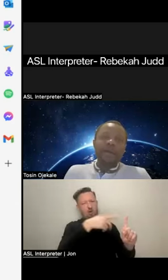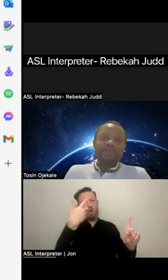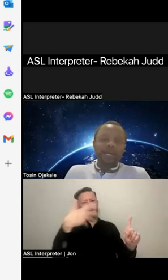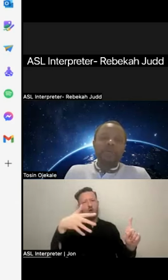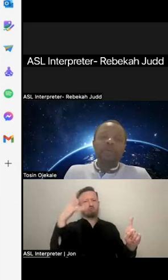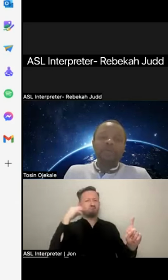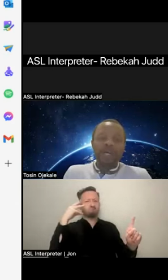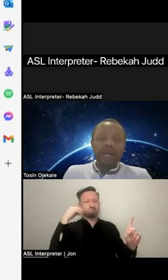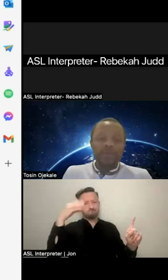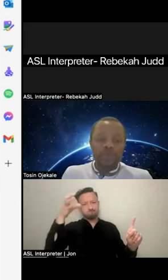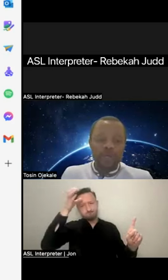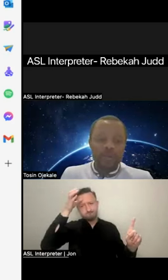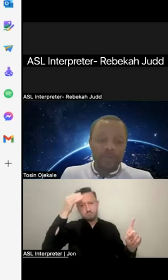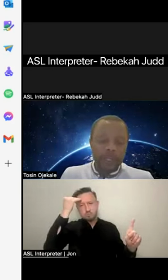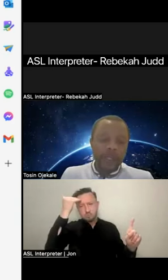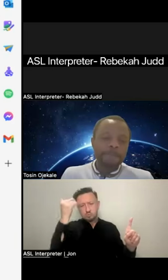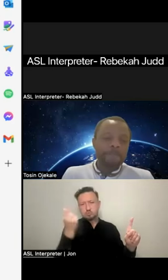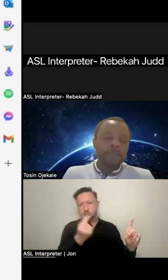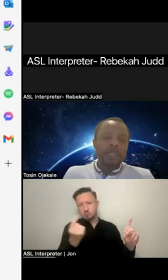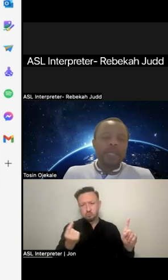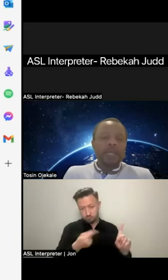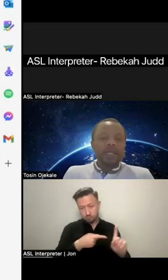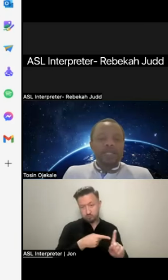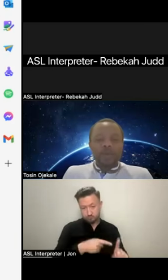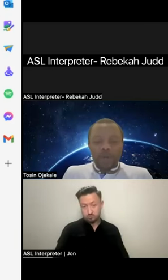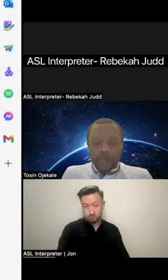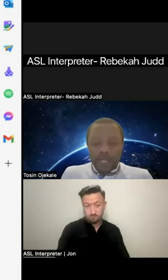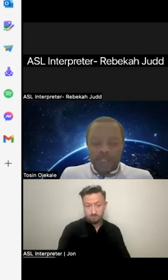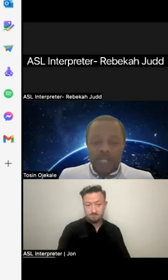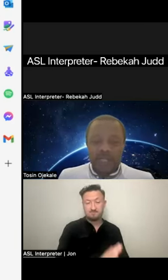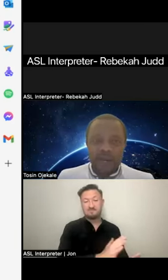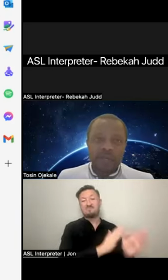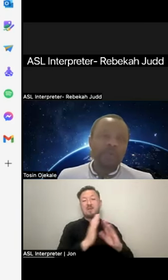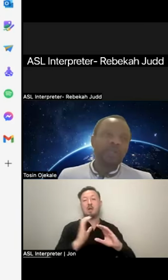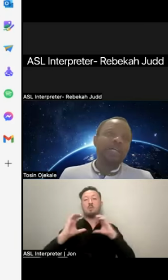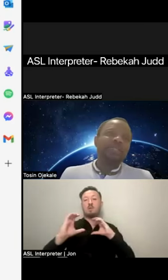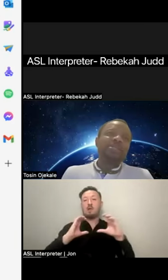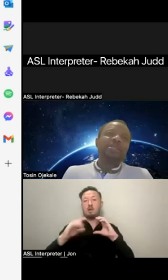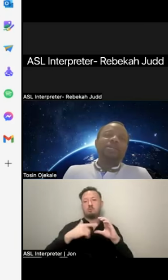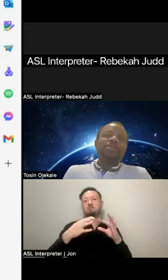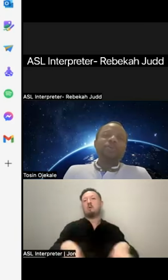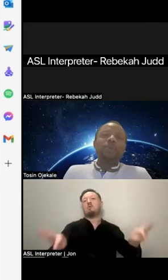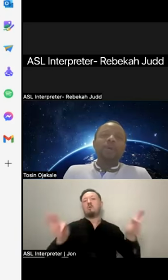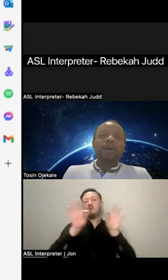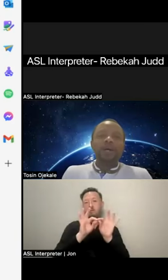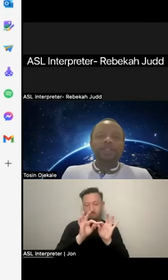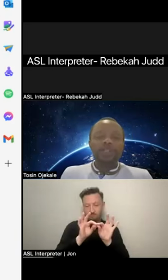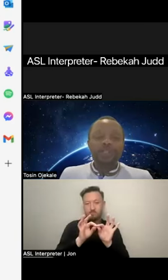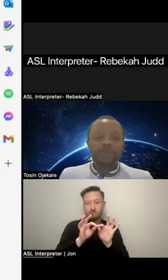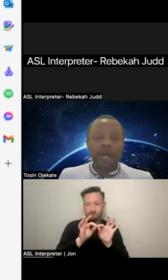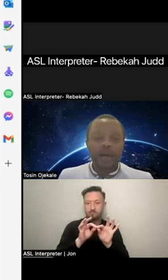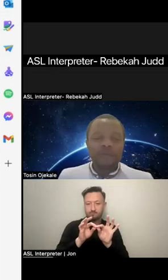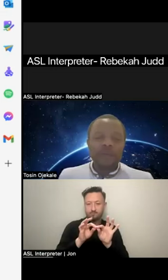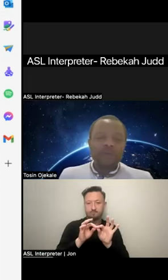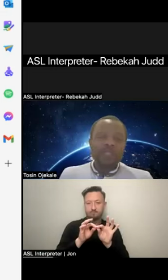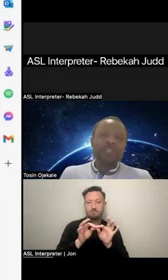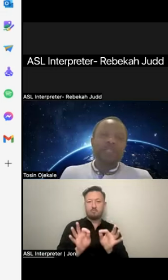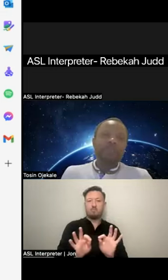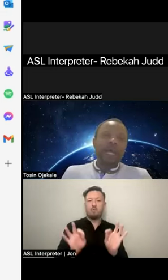carry out their roles as well, okay? So communication is very important. So you need to have